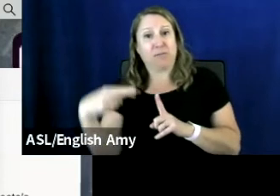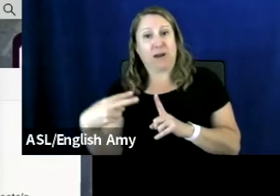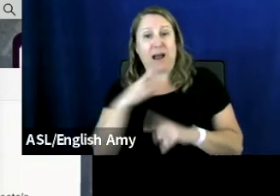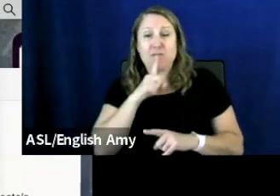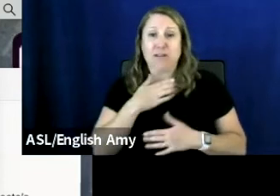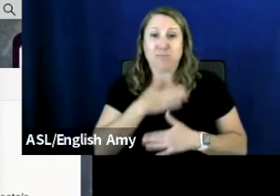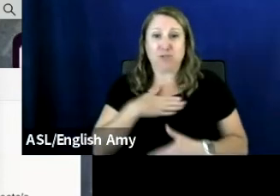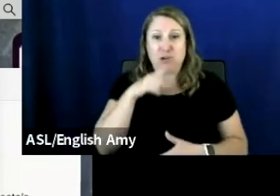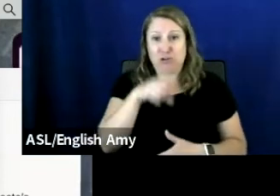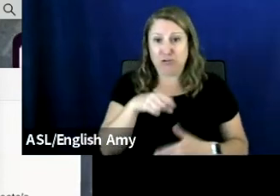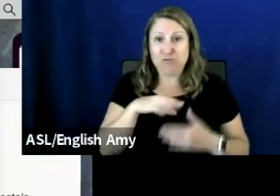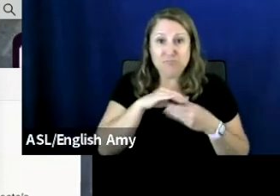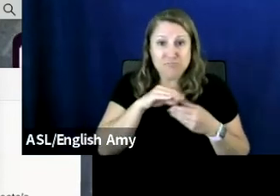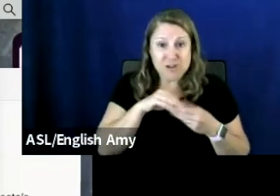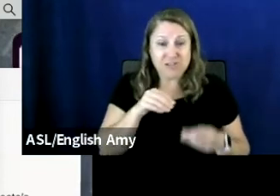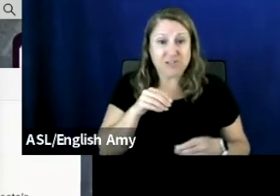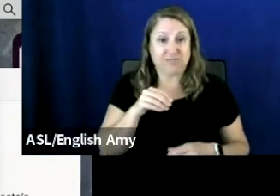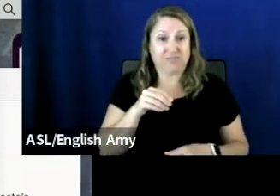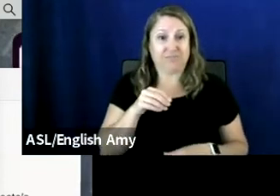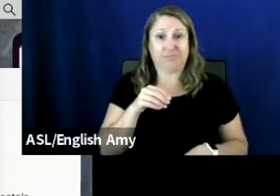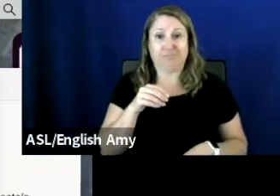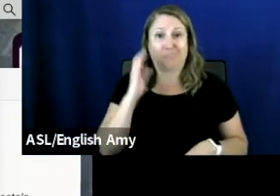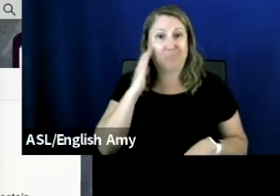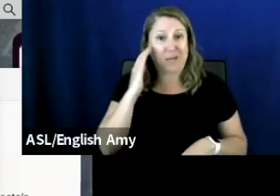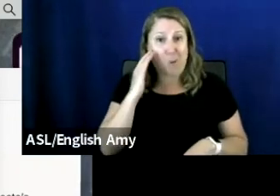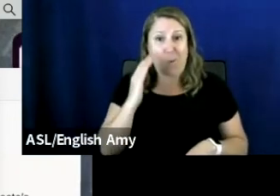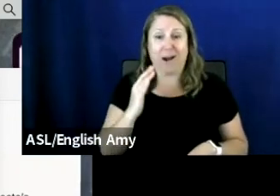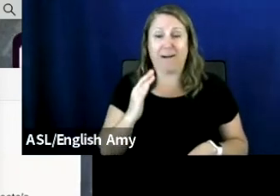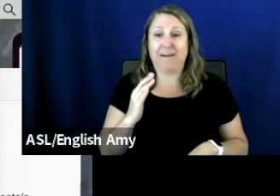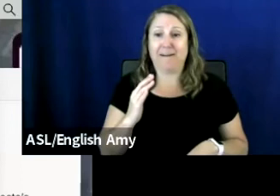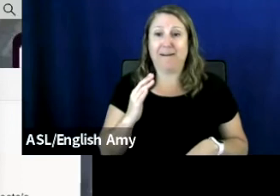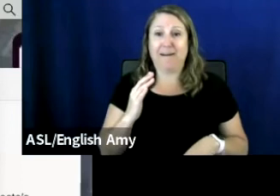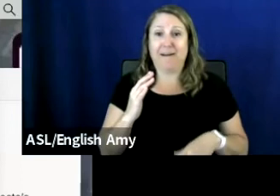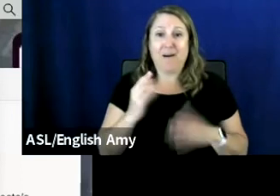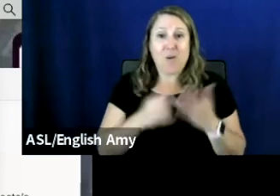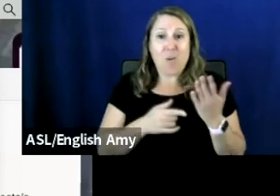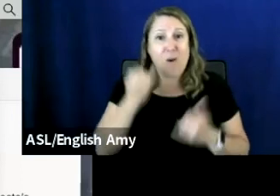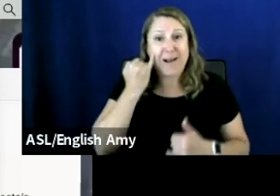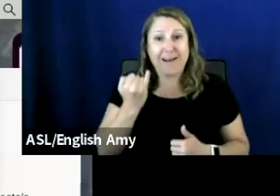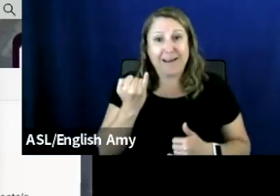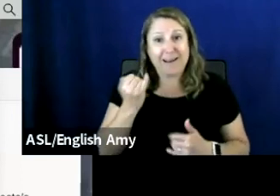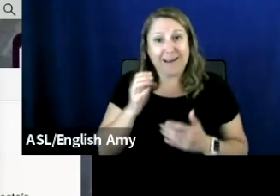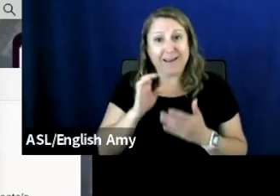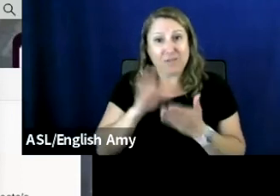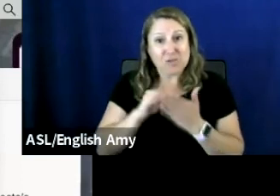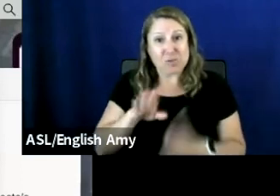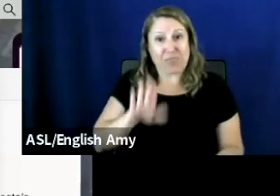you said like you were like being aware and like being conscious of how, what if this is students' first